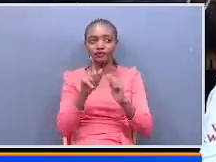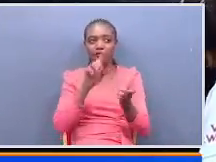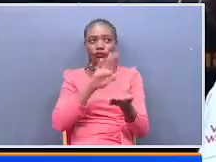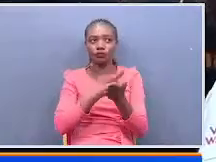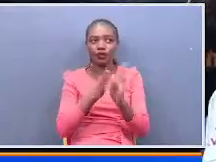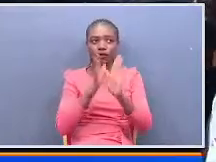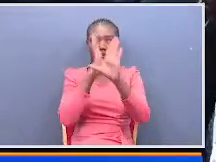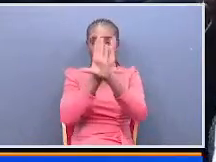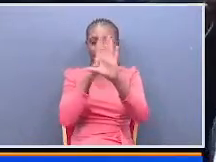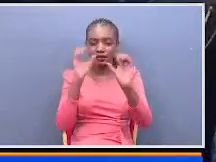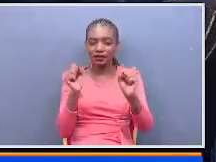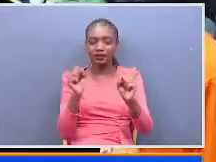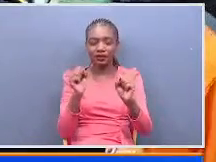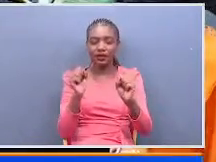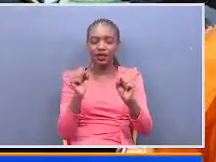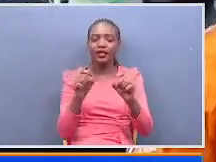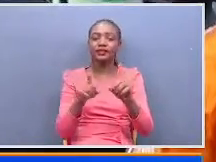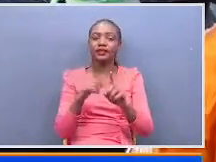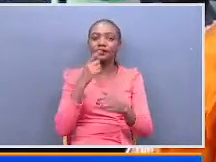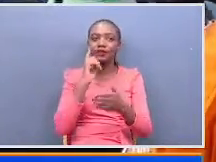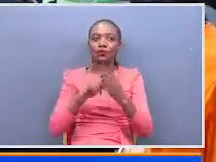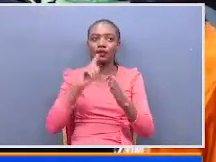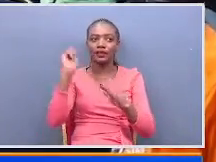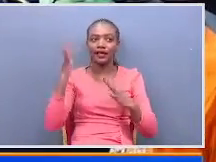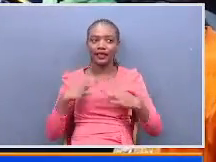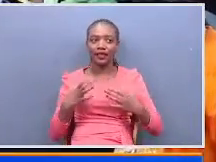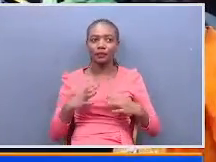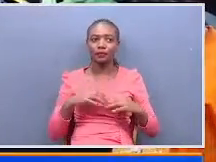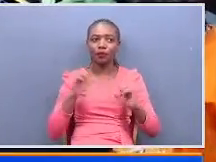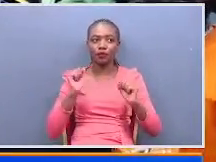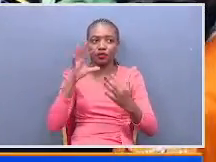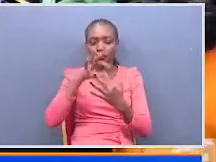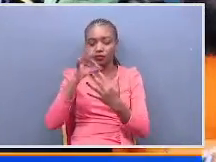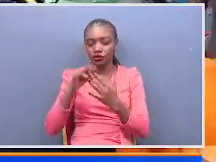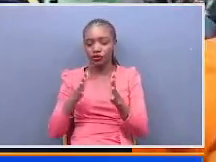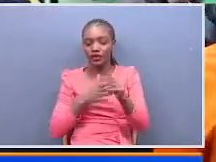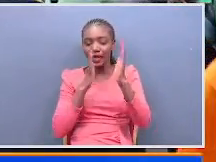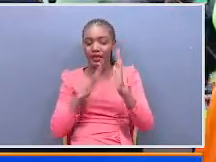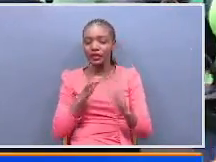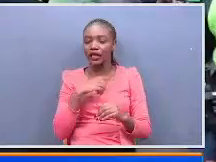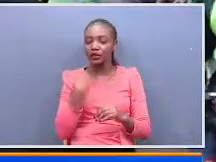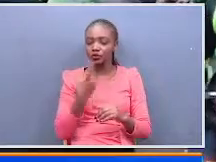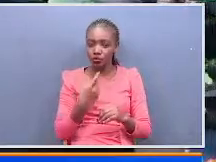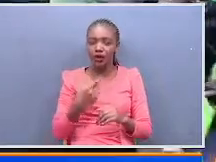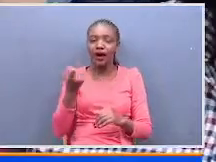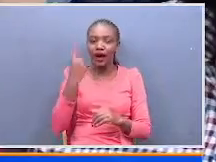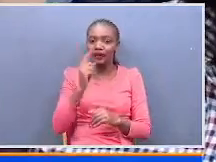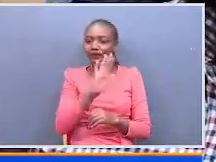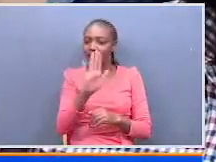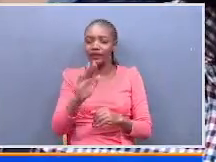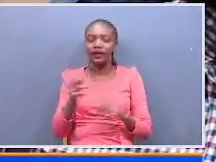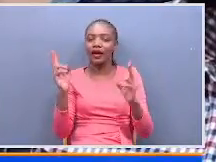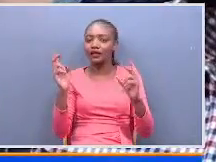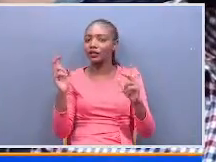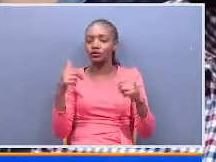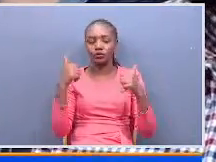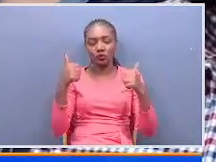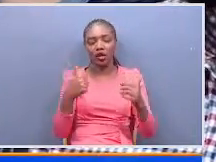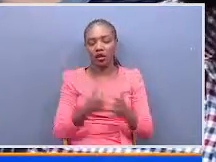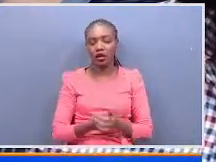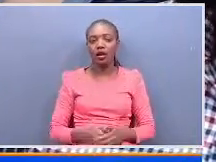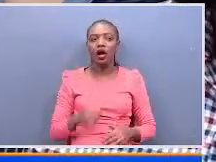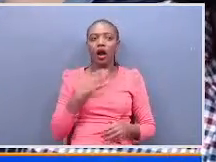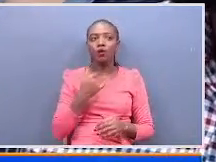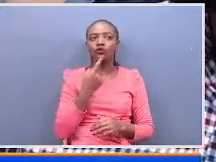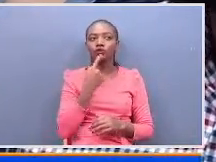presidential bid while reiterating that Kenyans should choose leaders who relate with their issue. I also want to tell Kenyans to